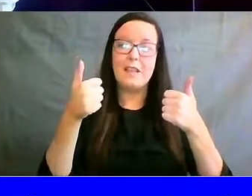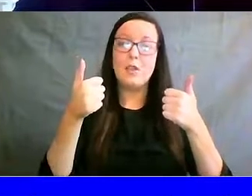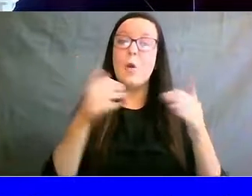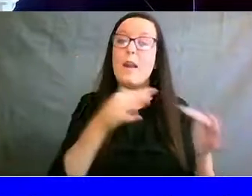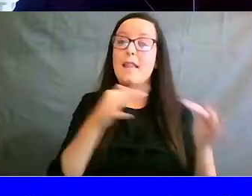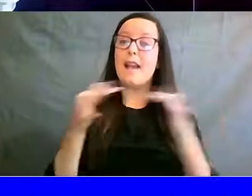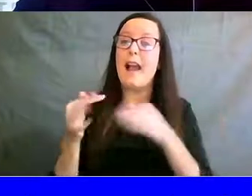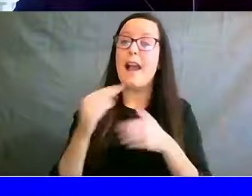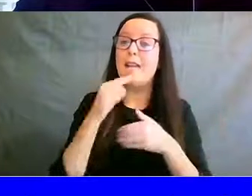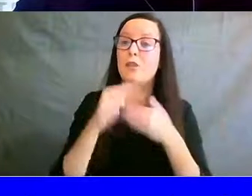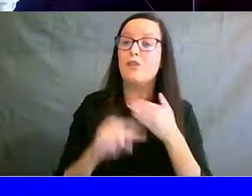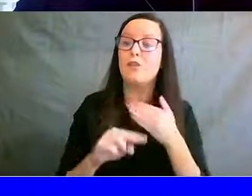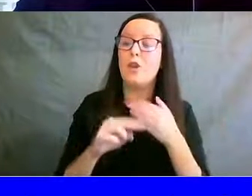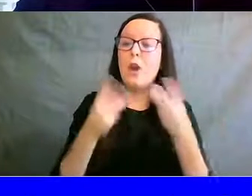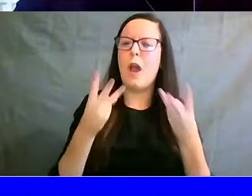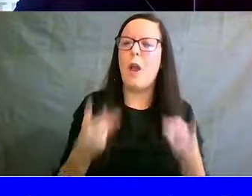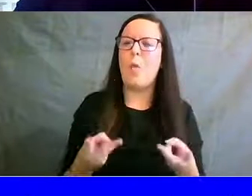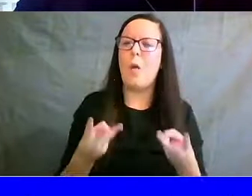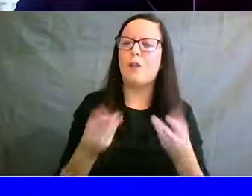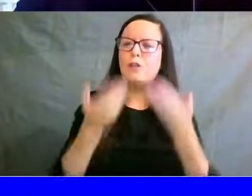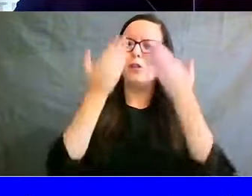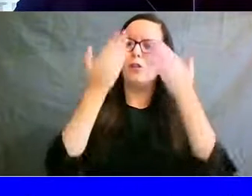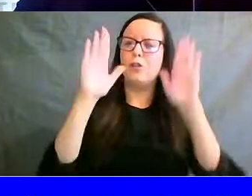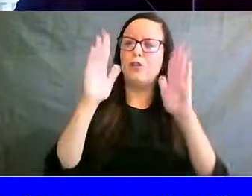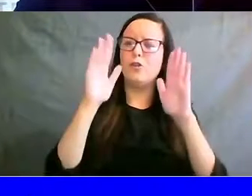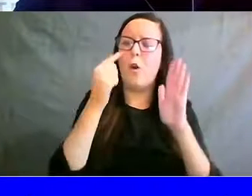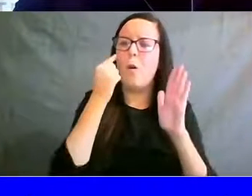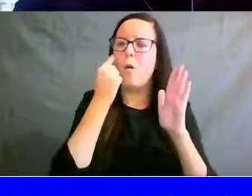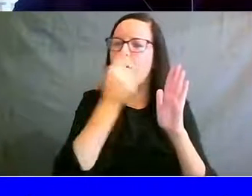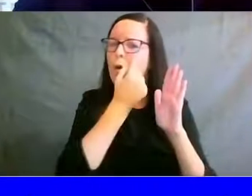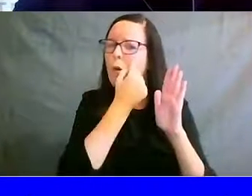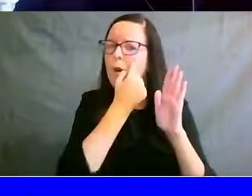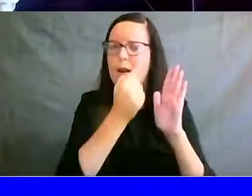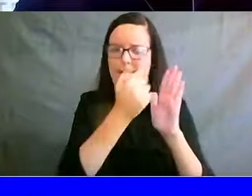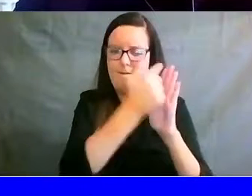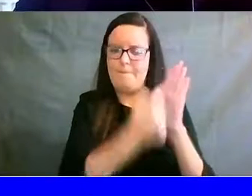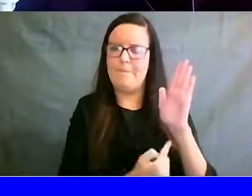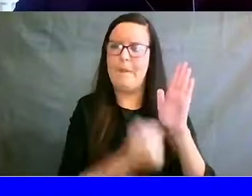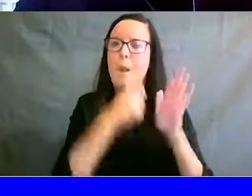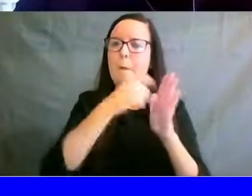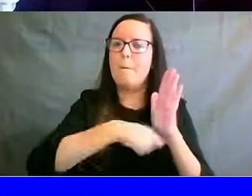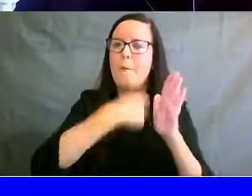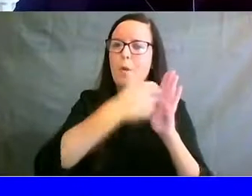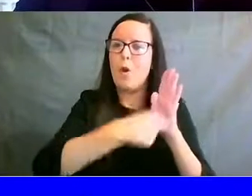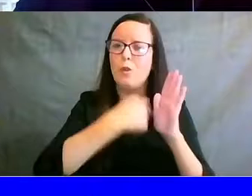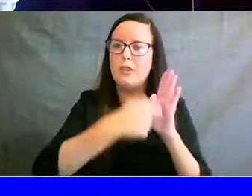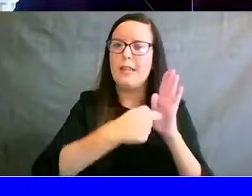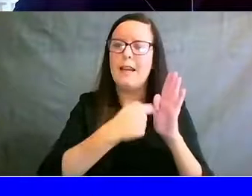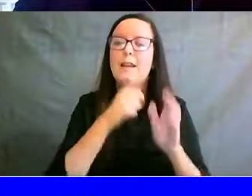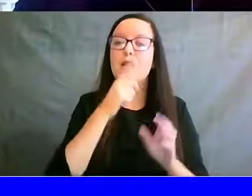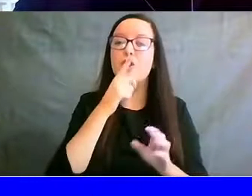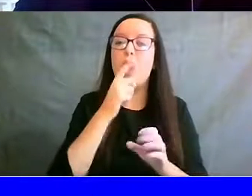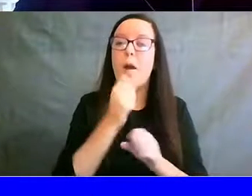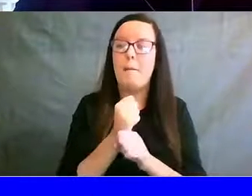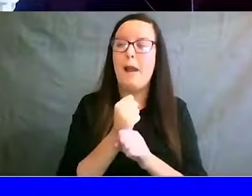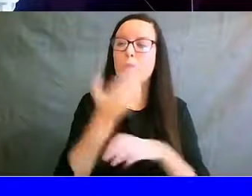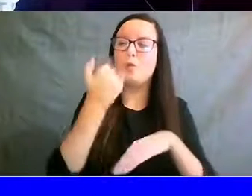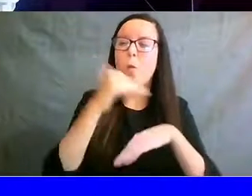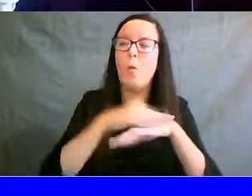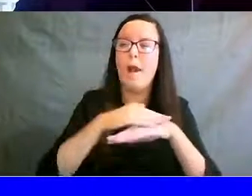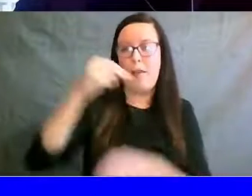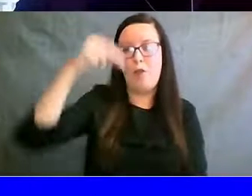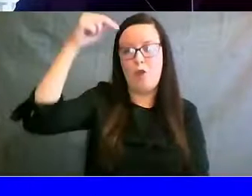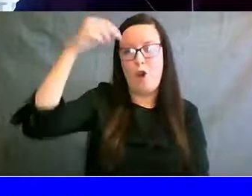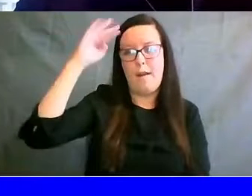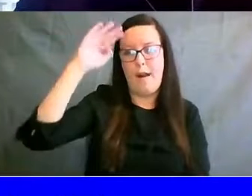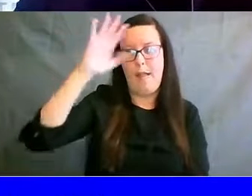to present the findings of a recent research project in the context of Northern Ireland, which examines